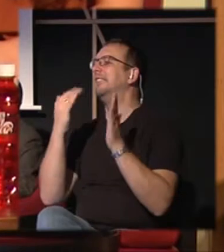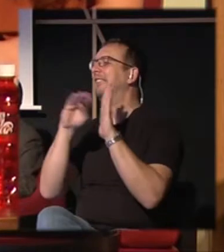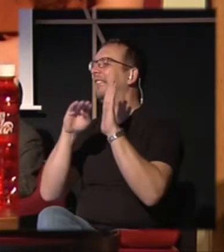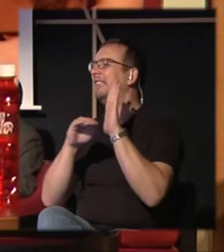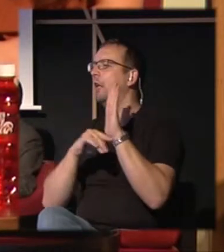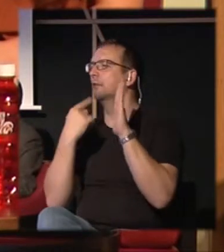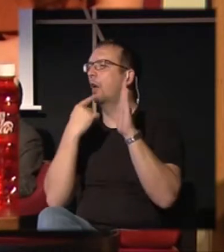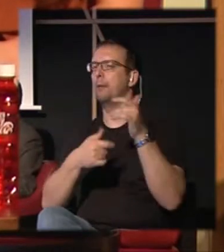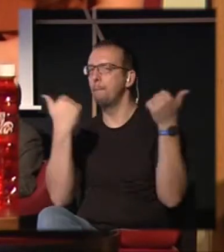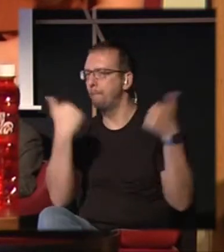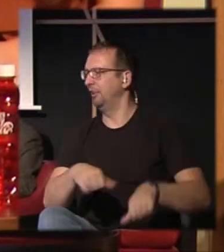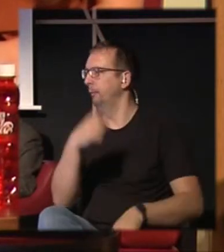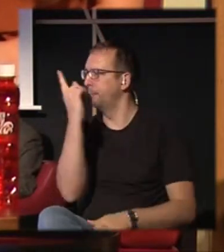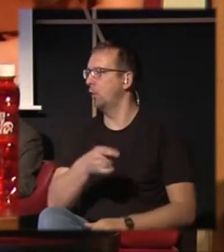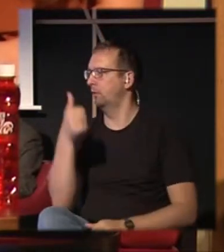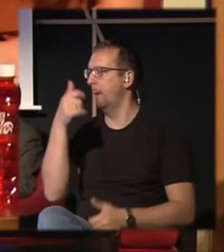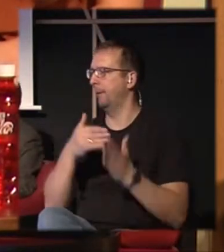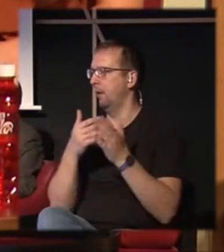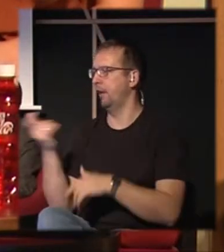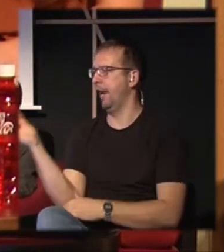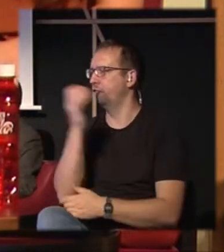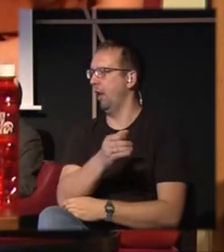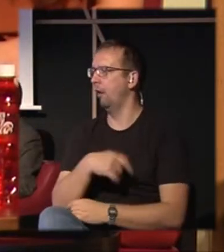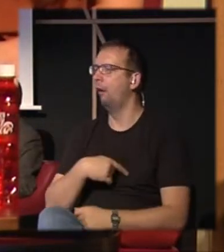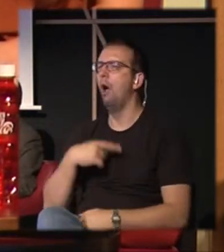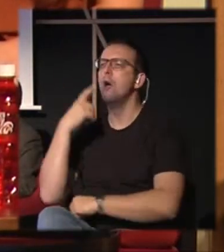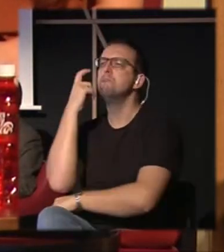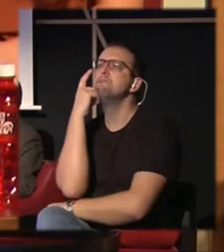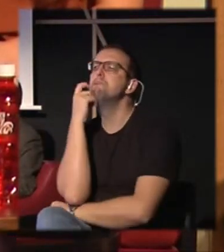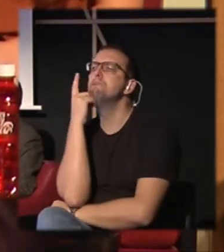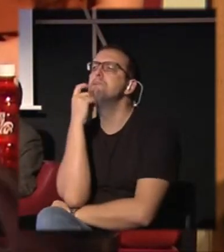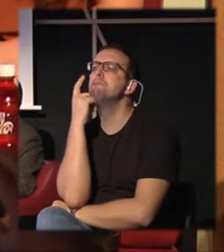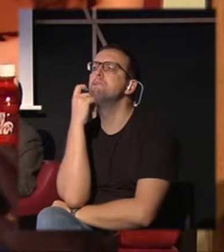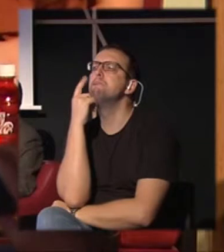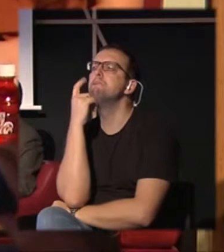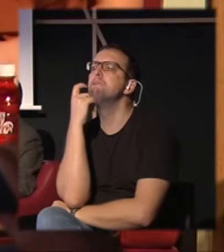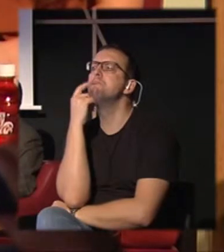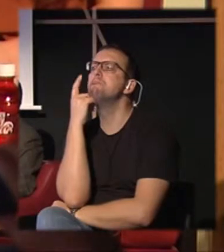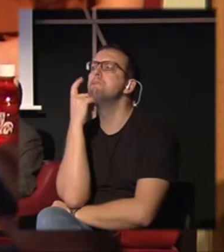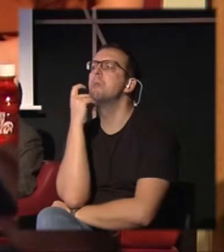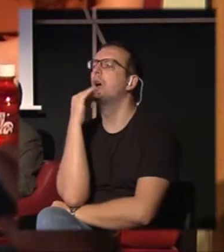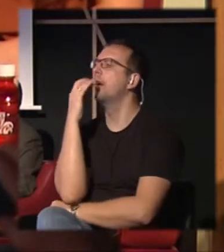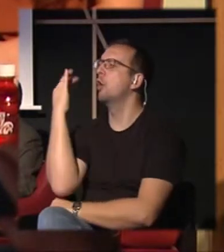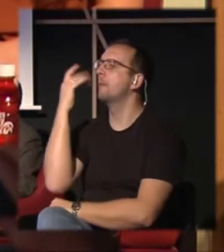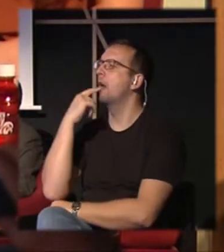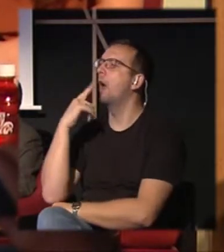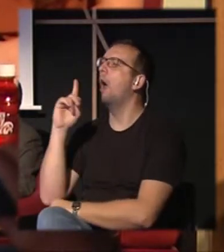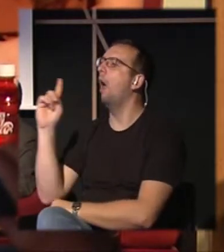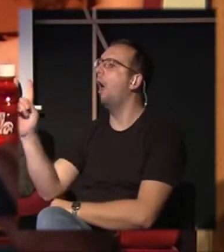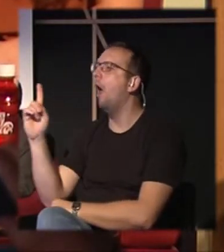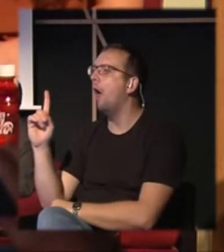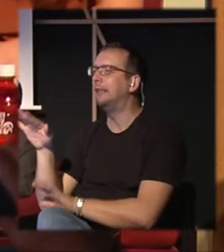getting through the process. And so they put in a targeted recruitment drive to attract candidates with autism. And they found